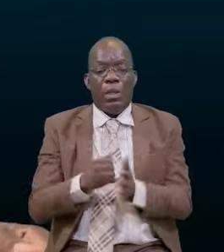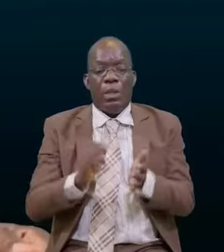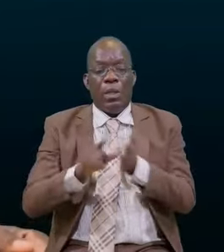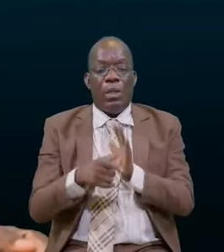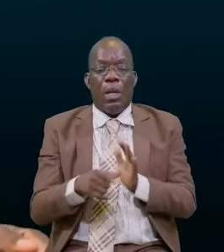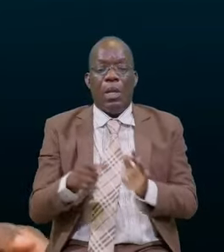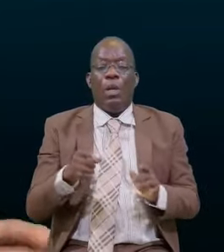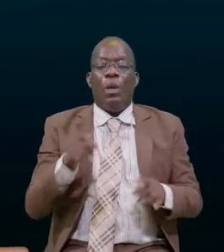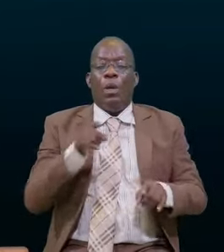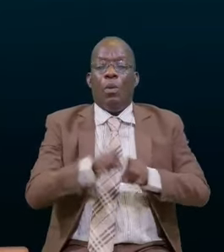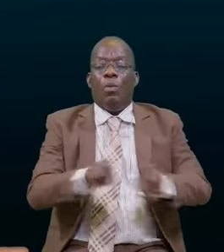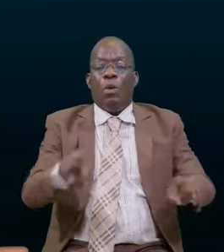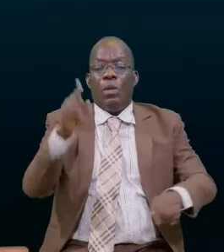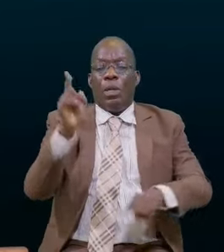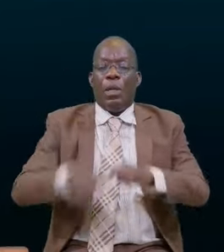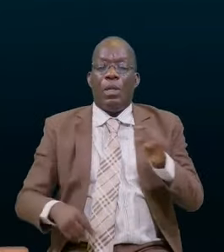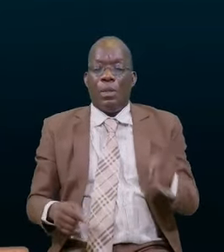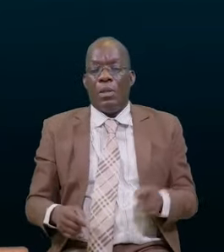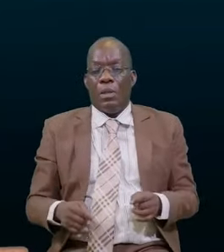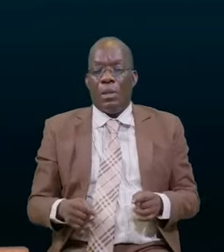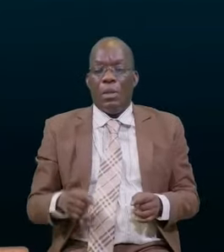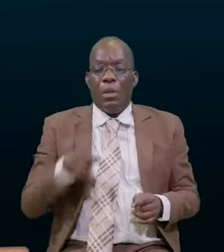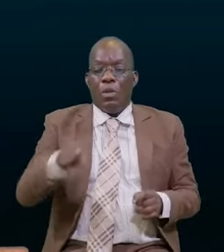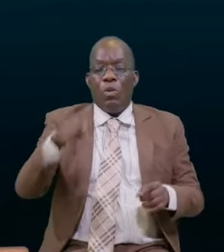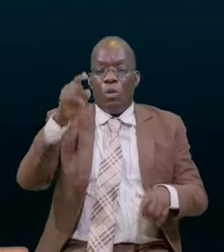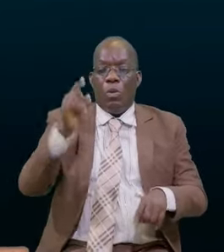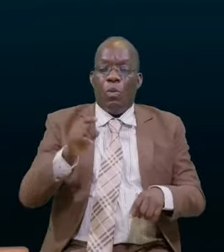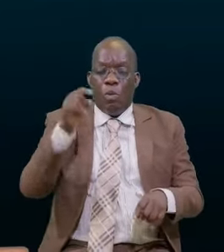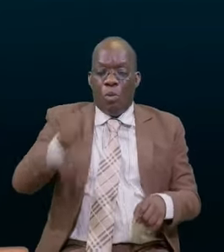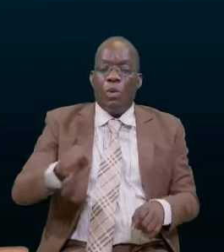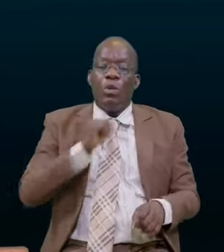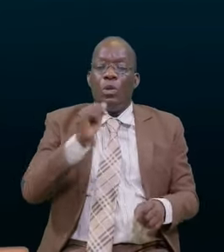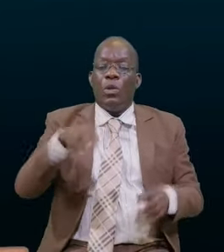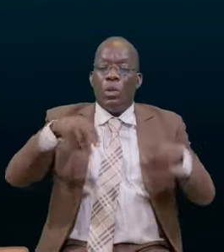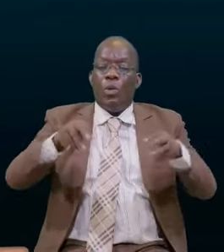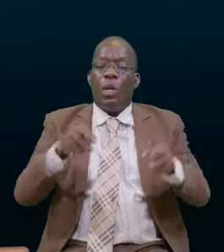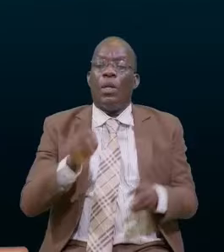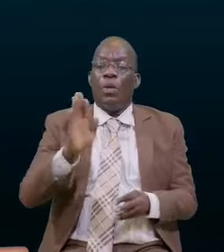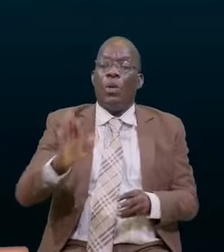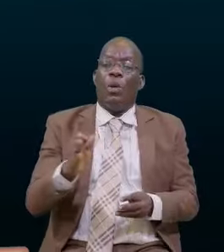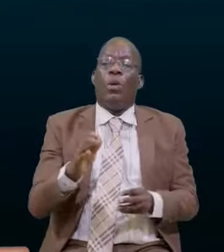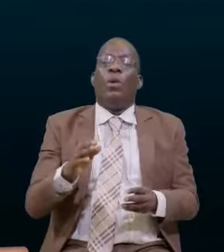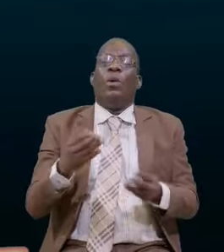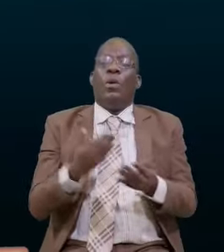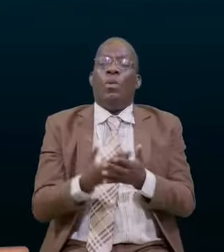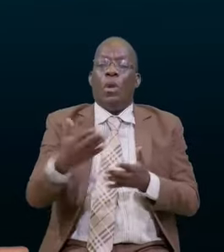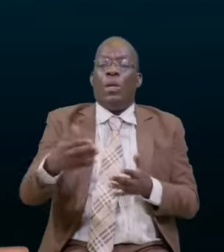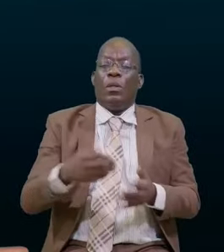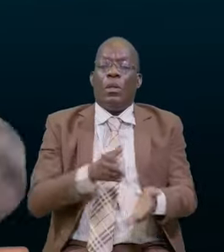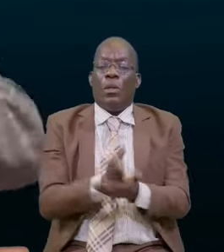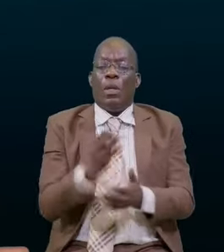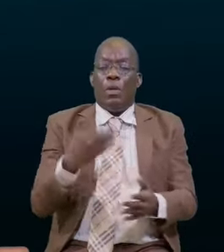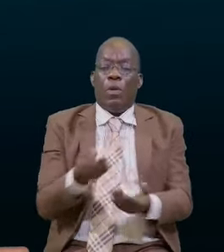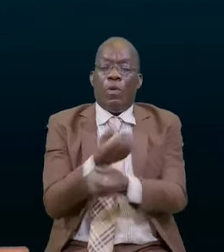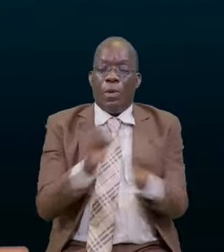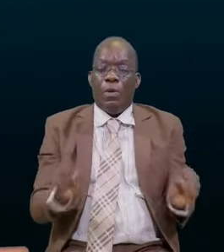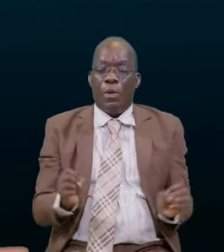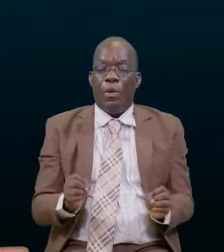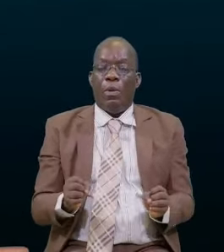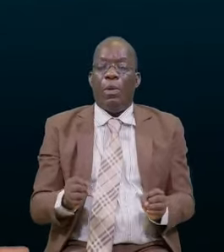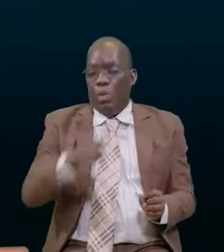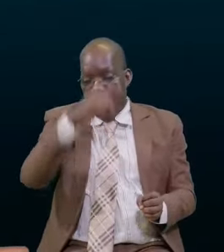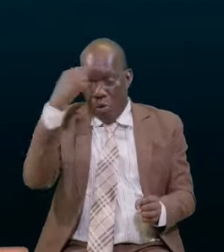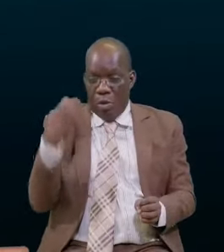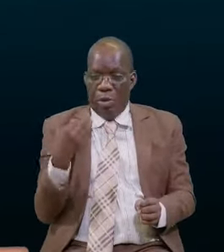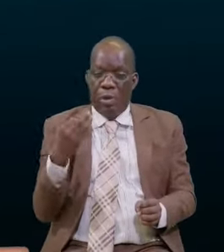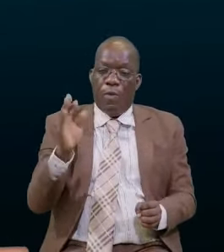right because of impatience your birri of Salvation your B of redemption because of the O belly because of what you are going to eat